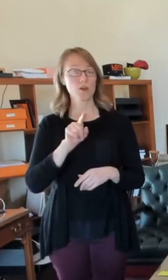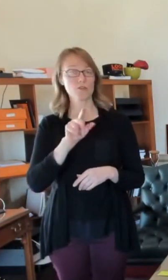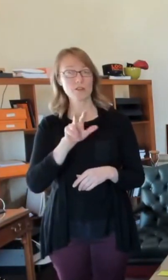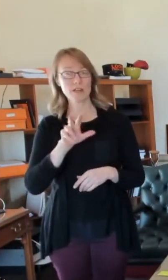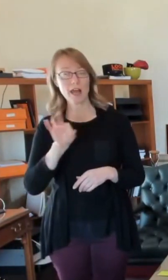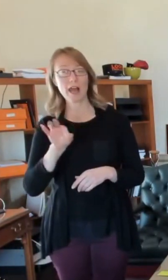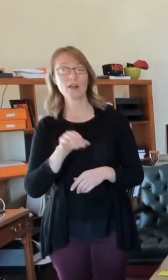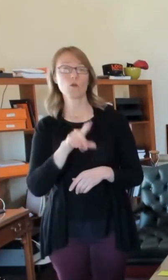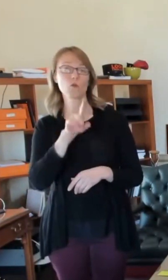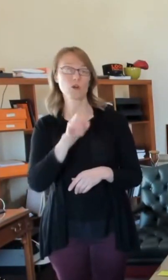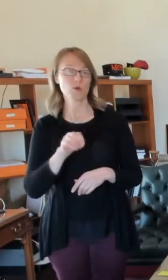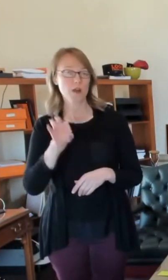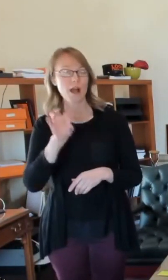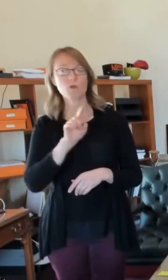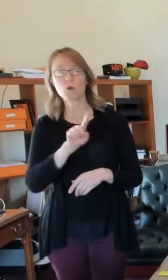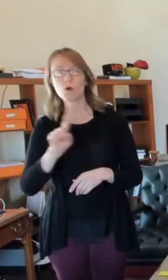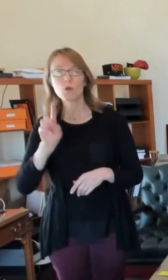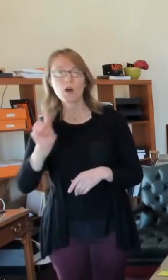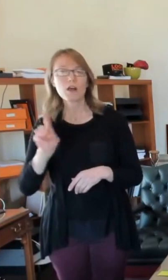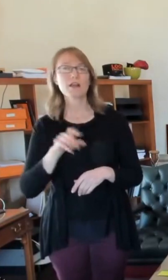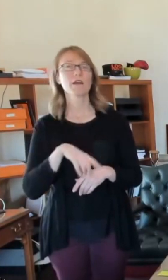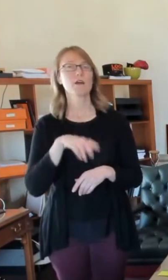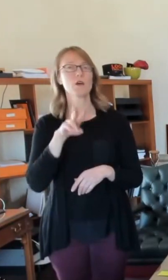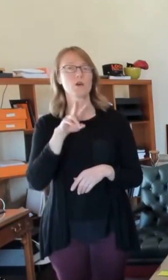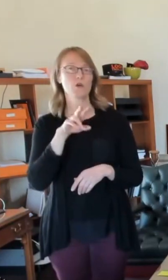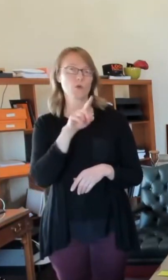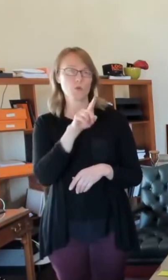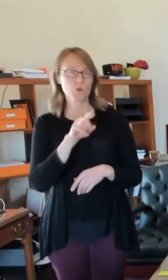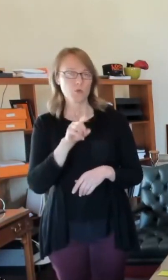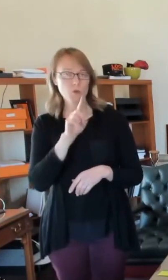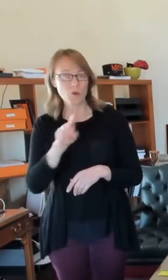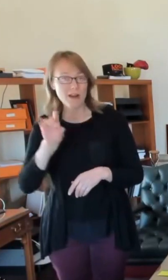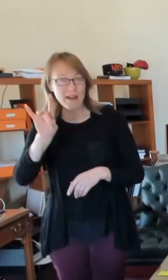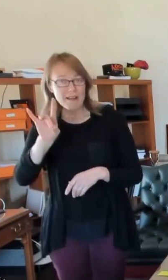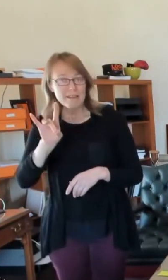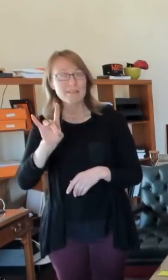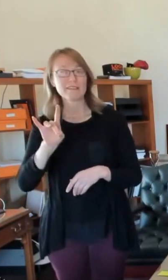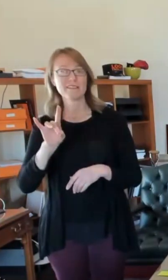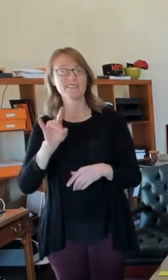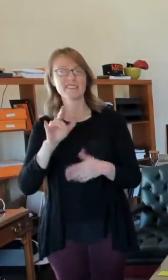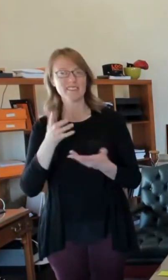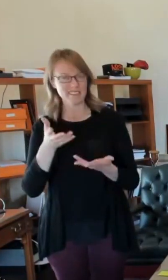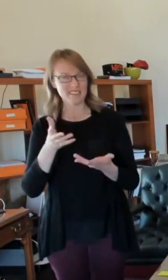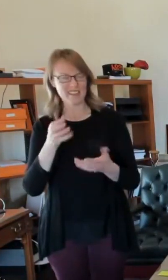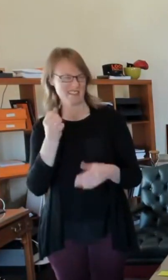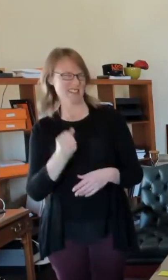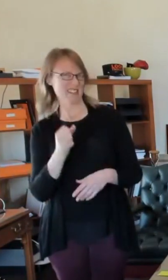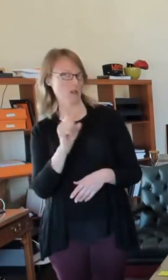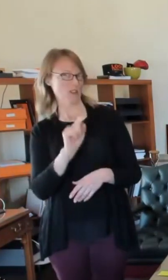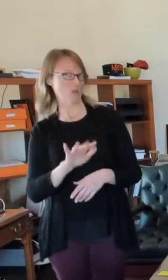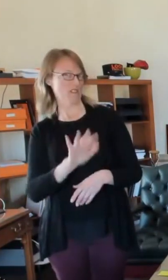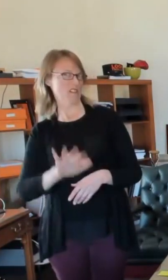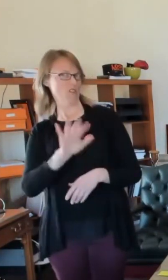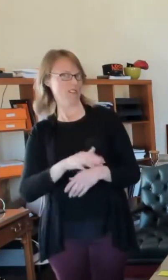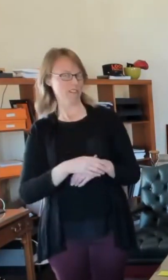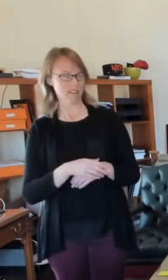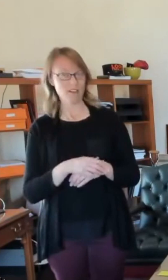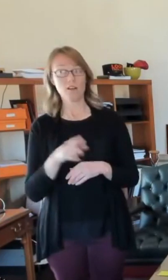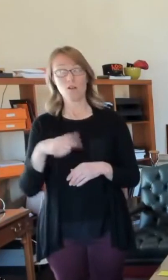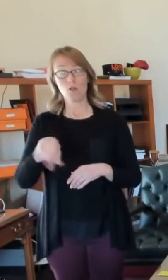63109, 116, 111, 118. And so those folks will be getting an invitation